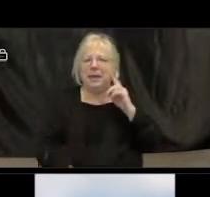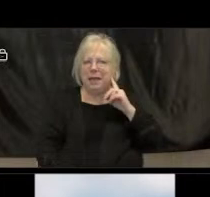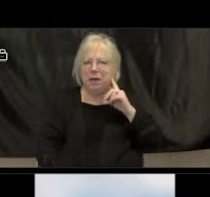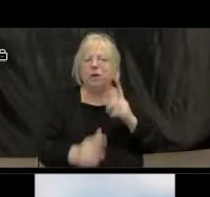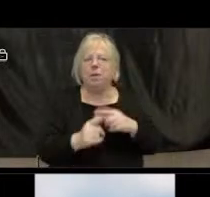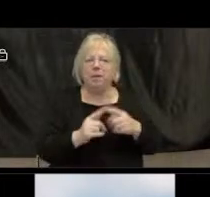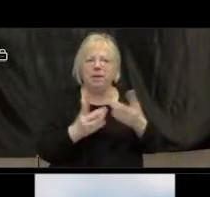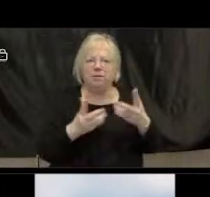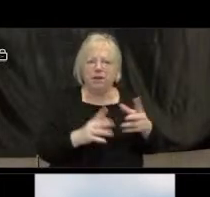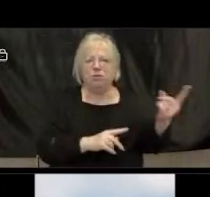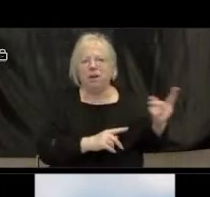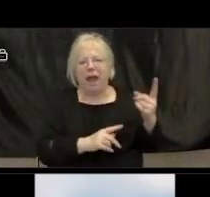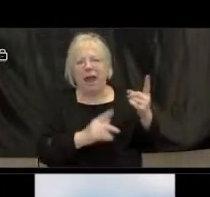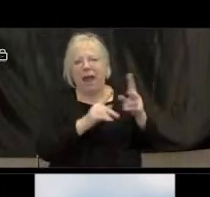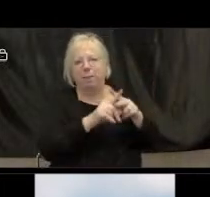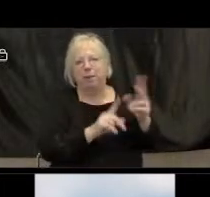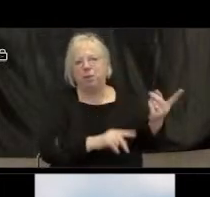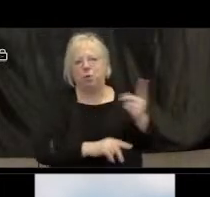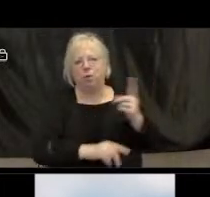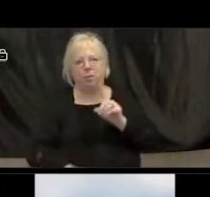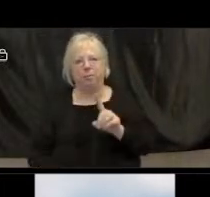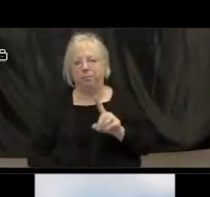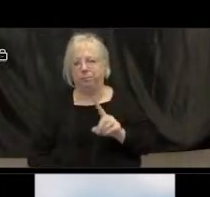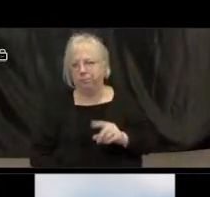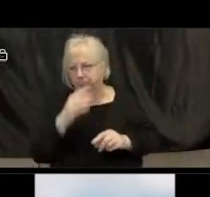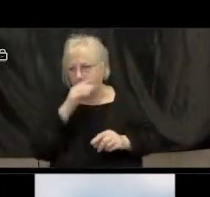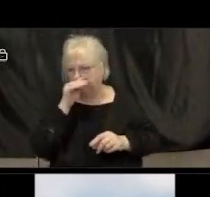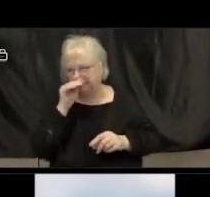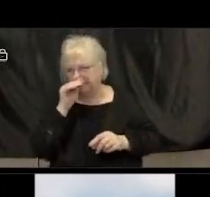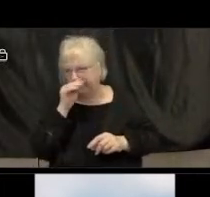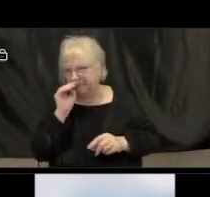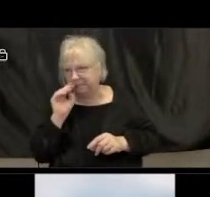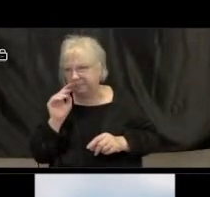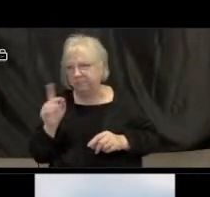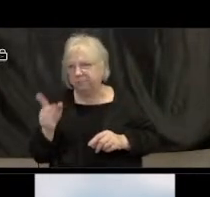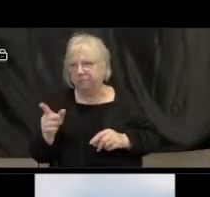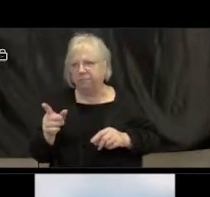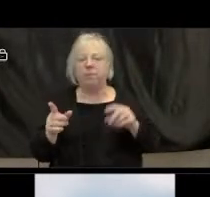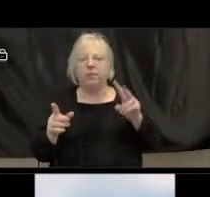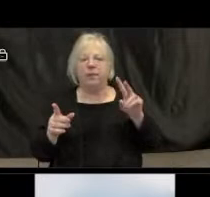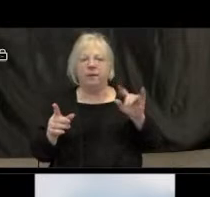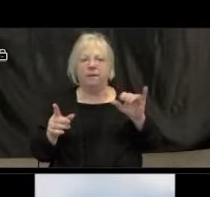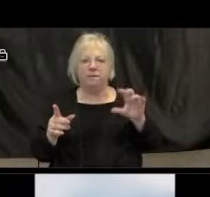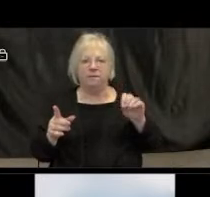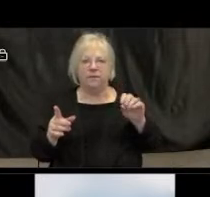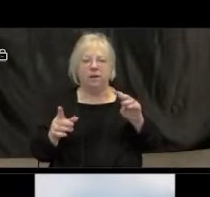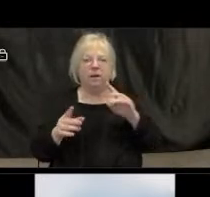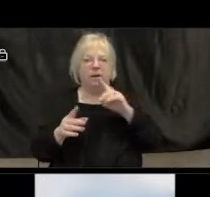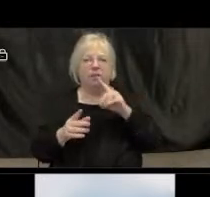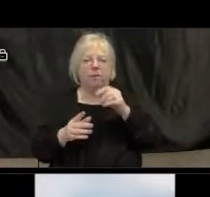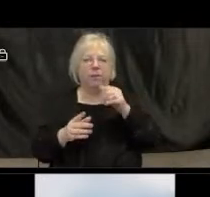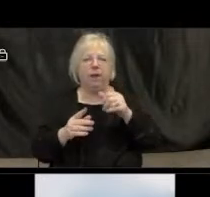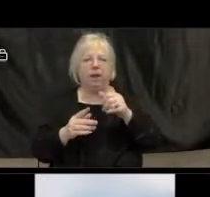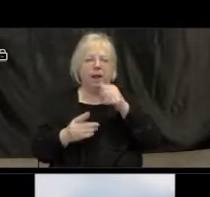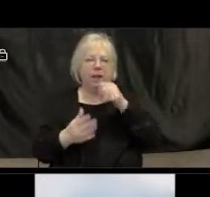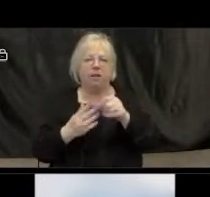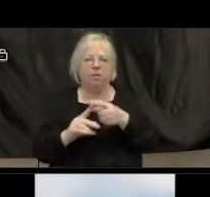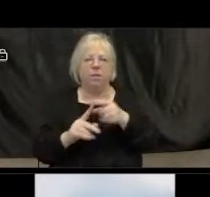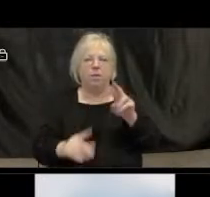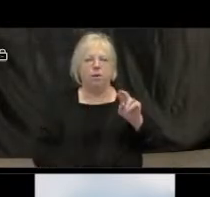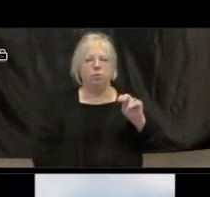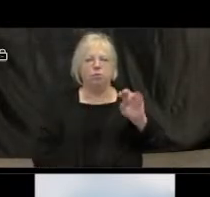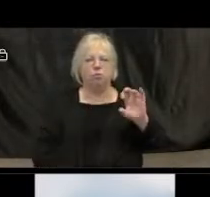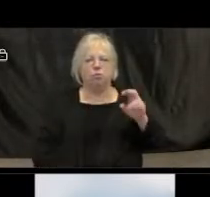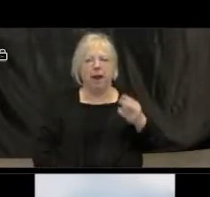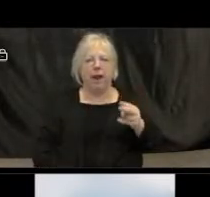All right. This is from a letter on the letterhead, The Ranch, dated March 8th,